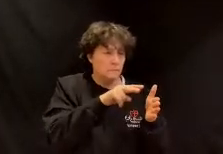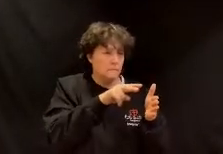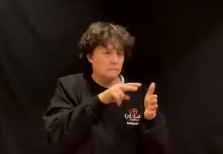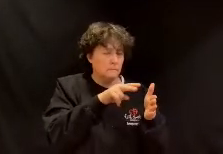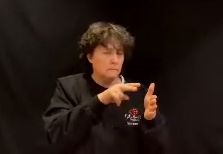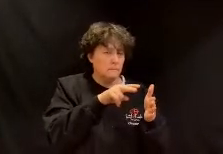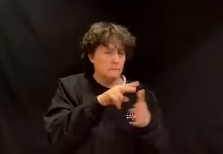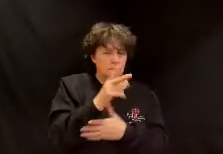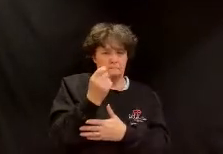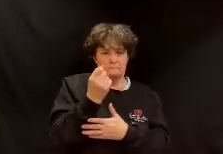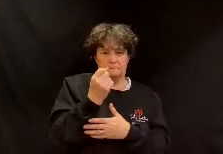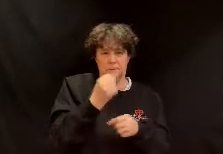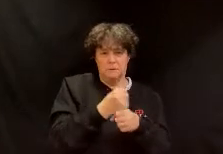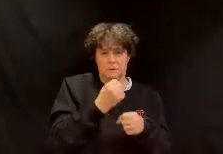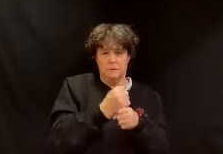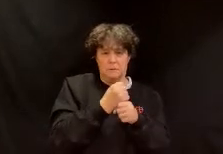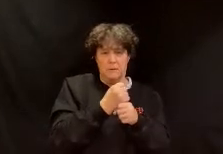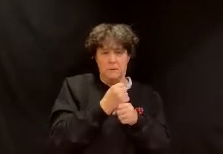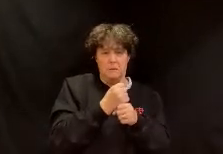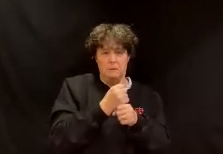to make allowance.